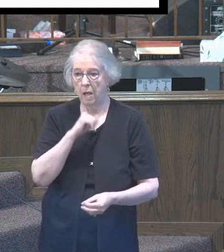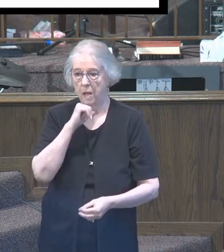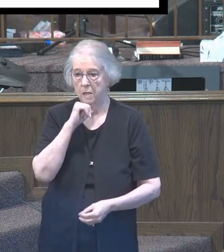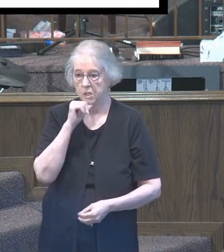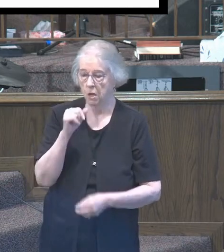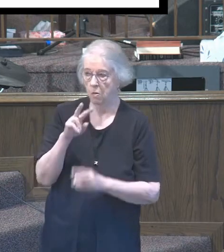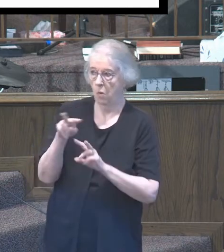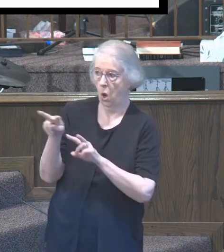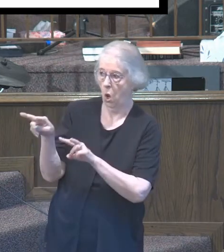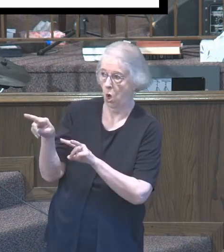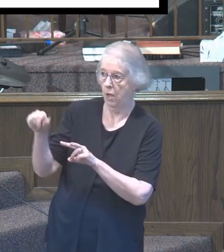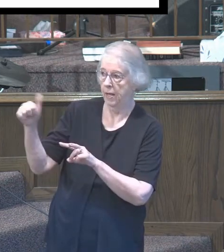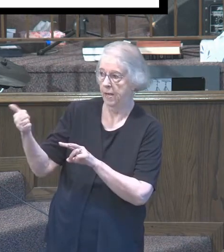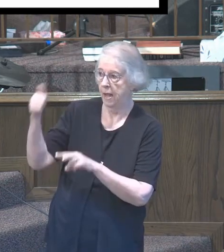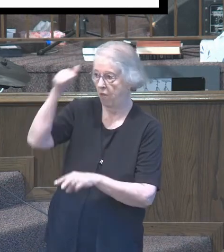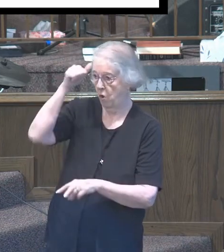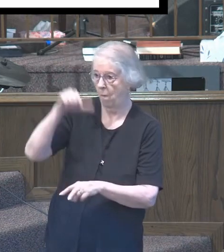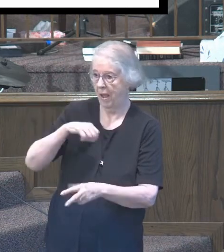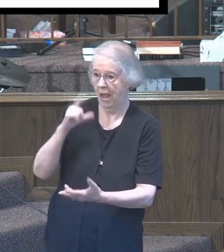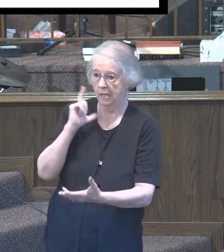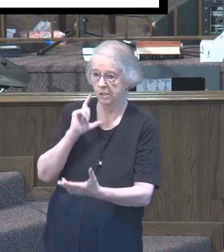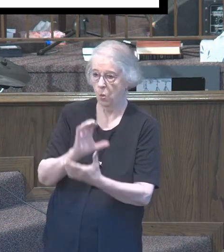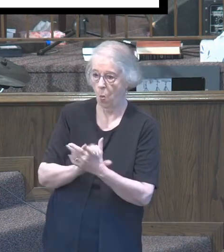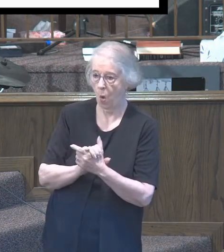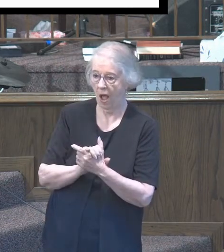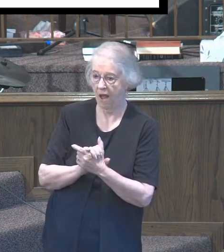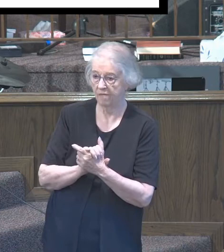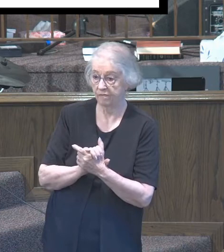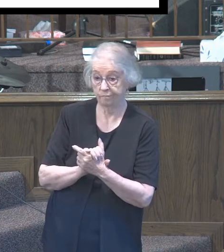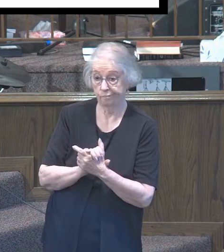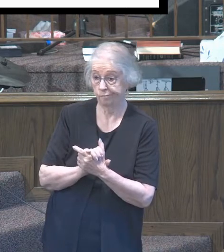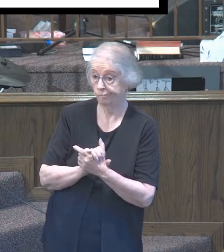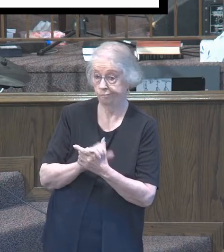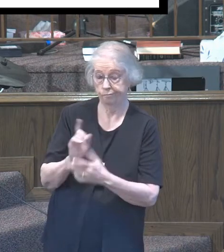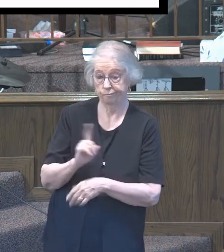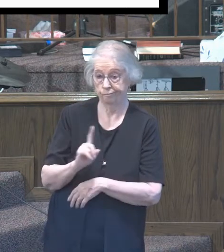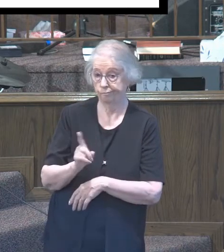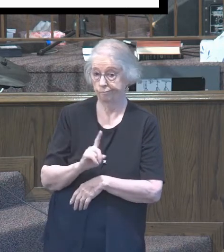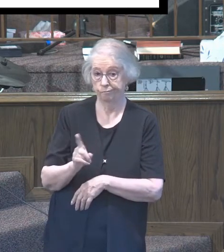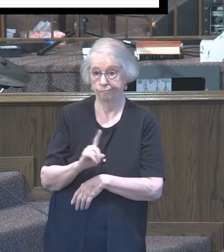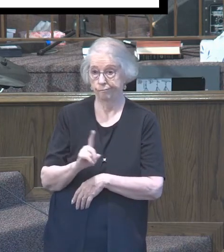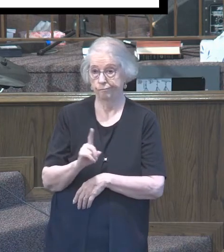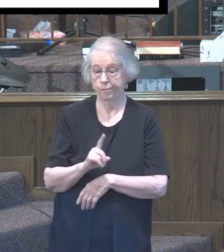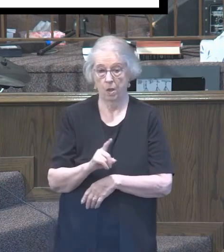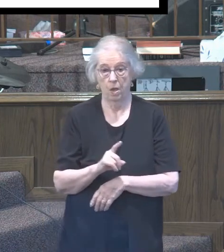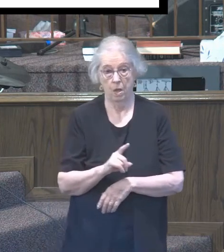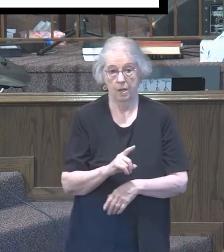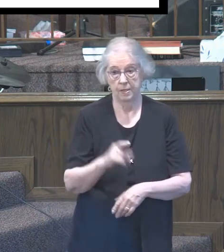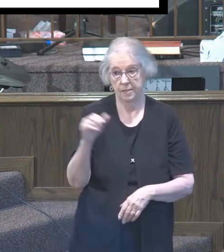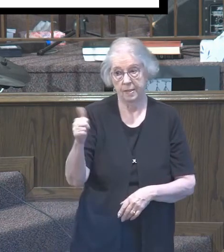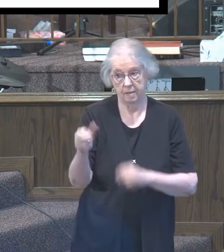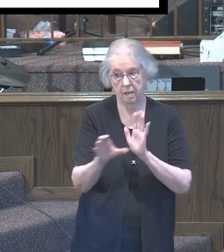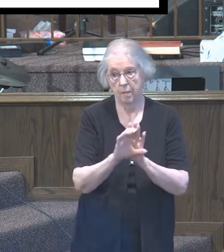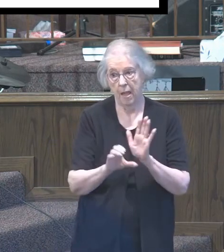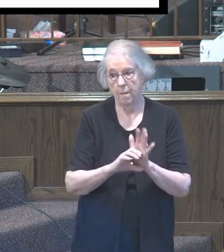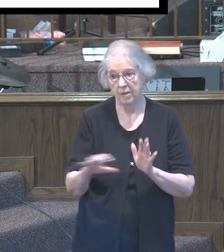virtue simply by staying out of bed. Your heart can be corrupted by lust even quicker than